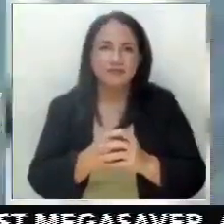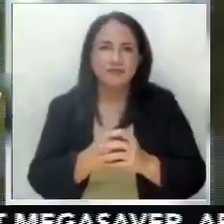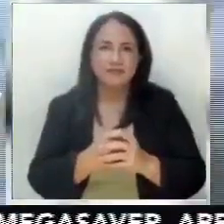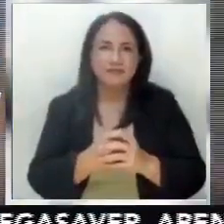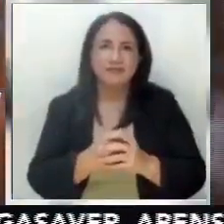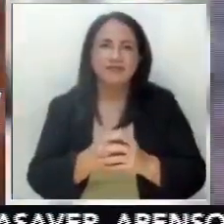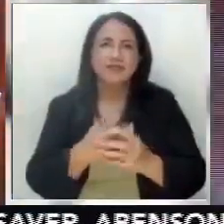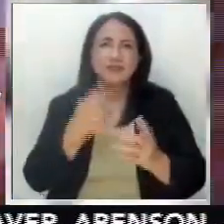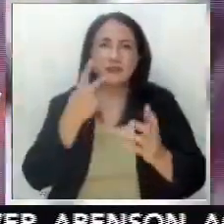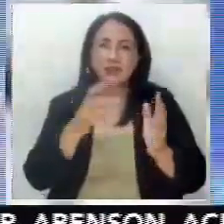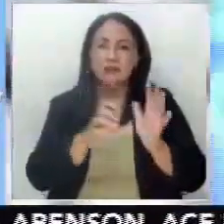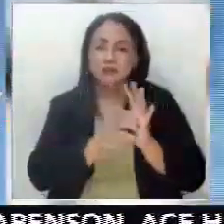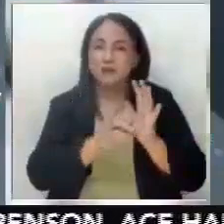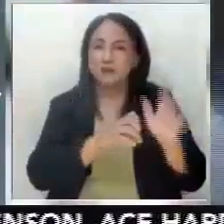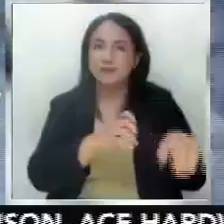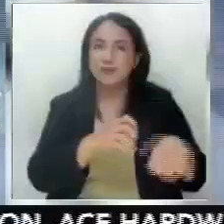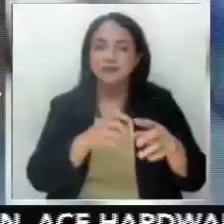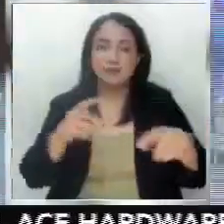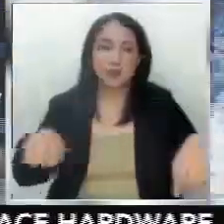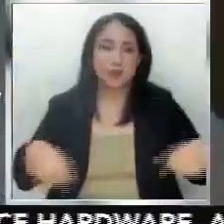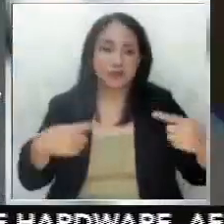Prototype wheelchair.